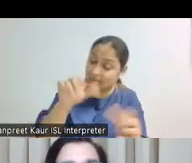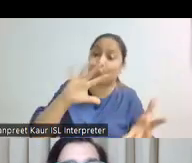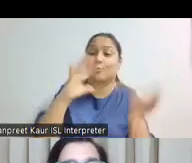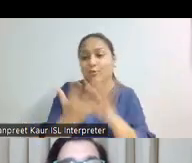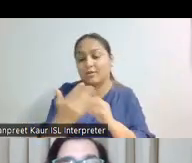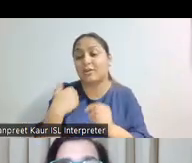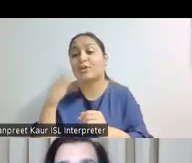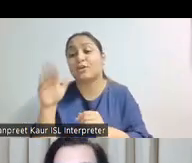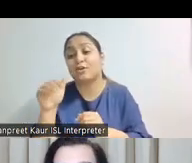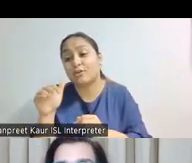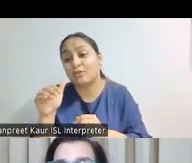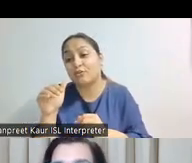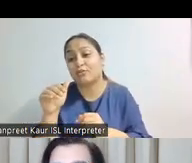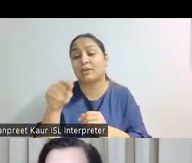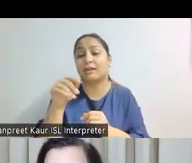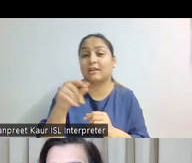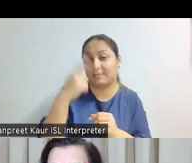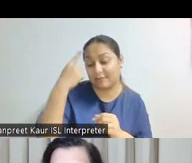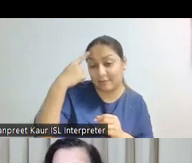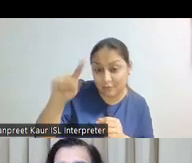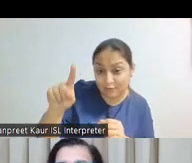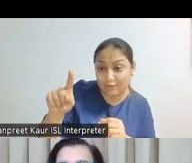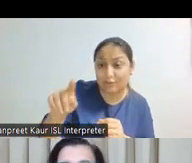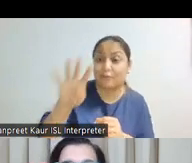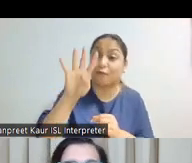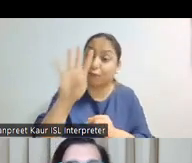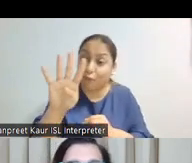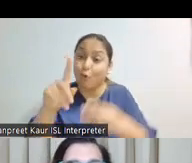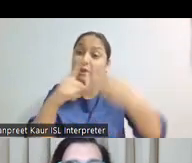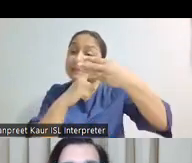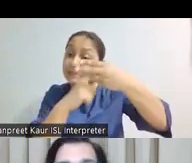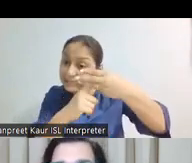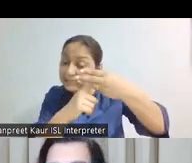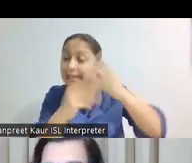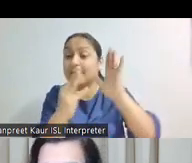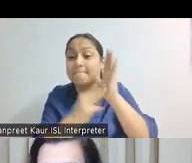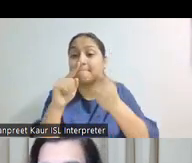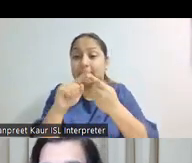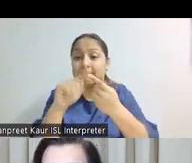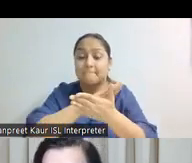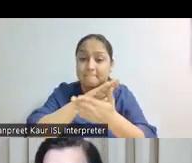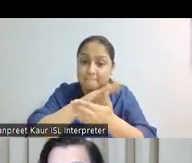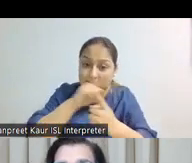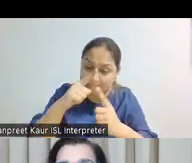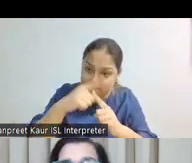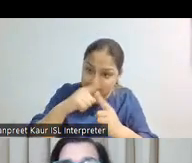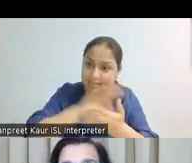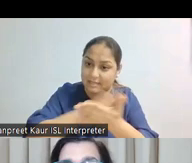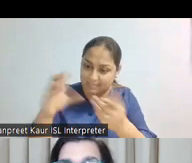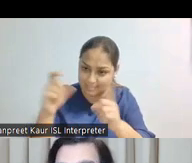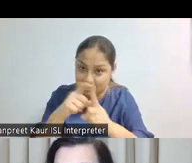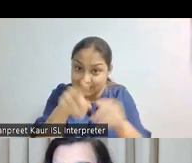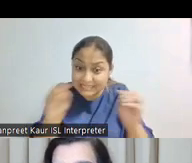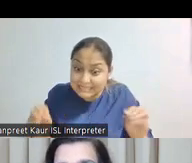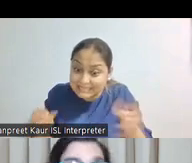call it the 4E method because it's based in four words which start with the